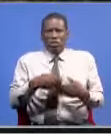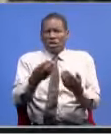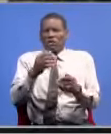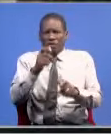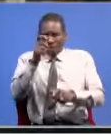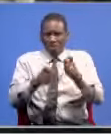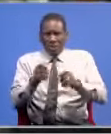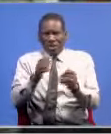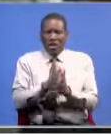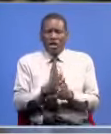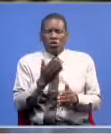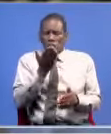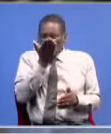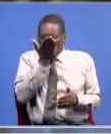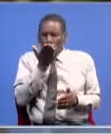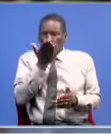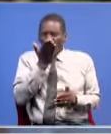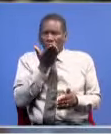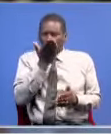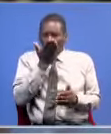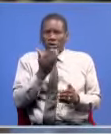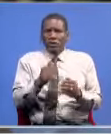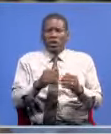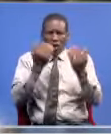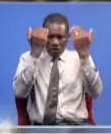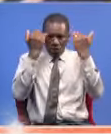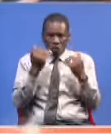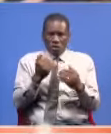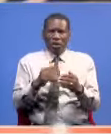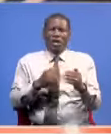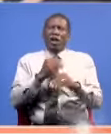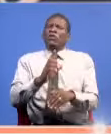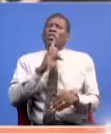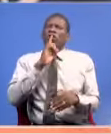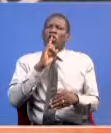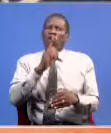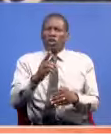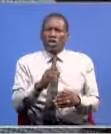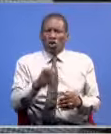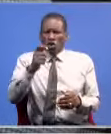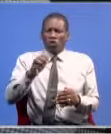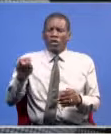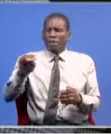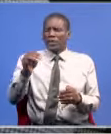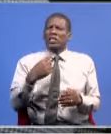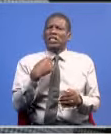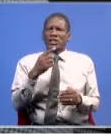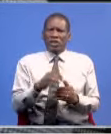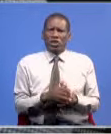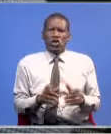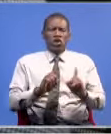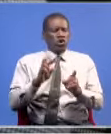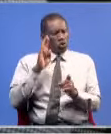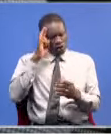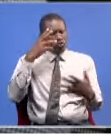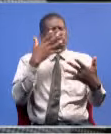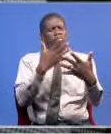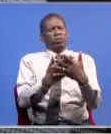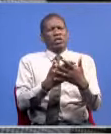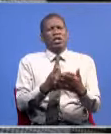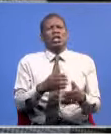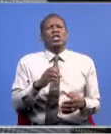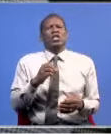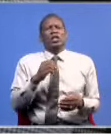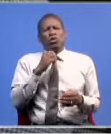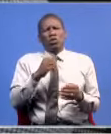and glucose in the courtroom on the direction of Senior Principal Magistrate Wandia Nyami. There is no reason to hold the respondents any